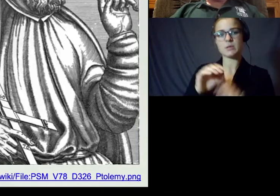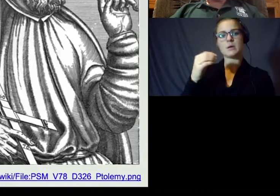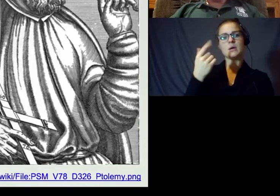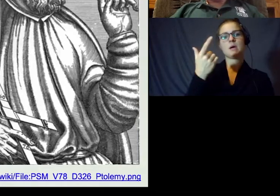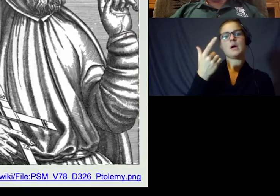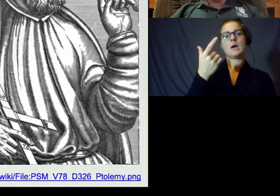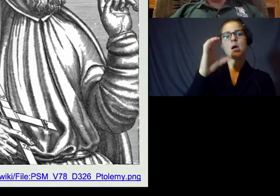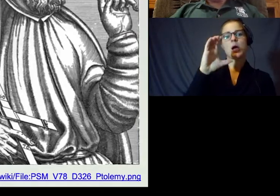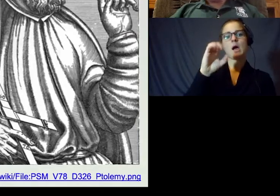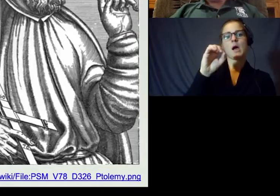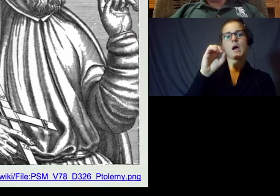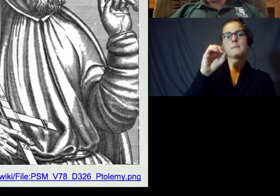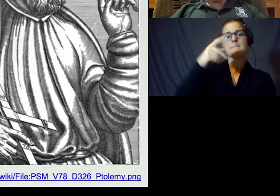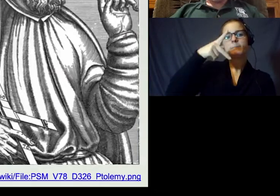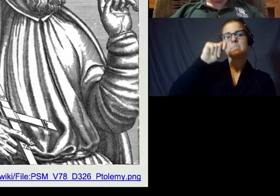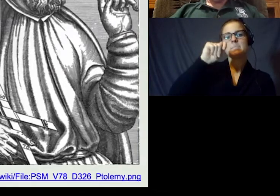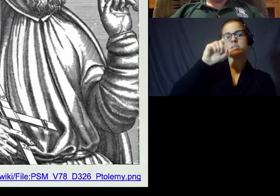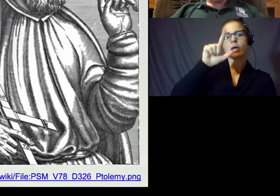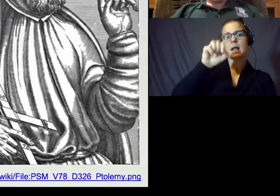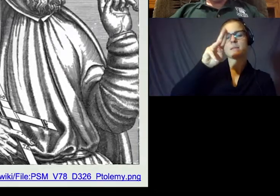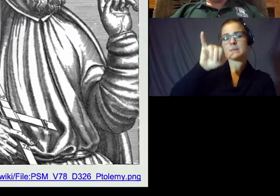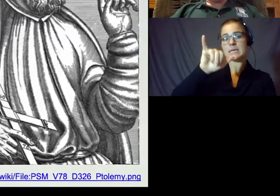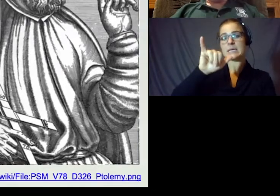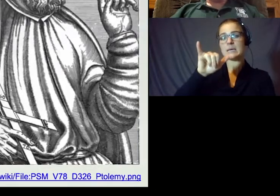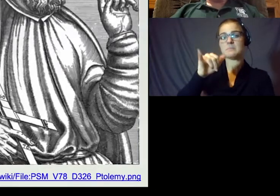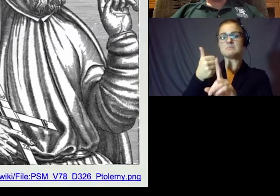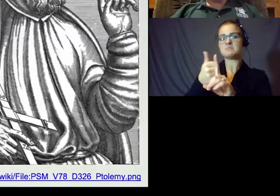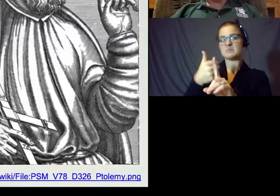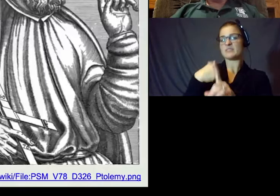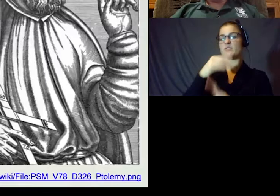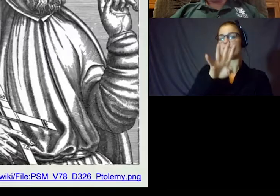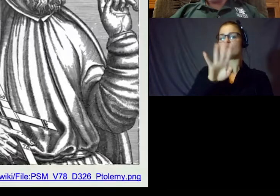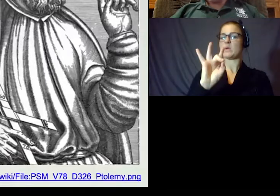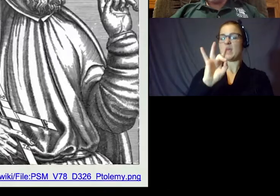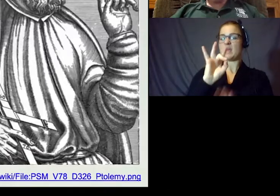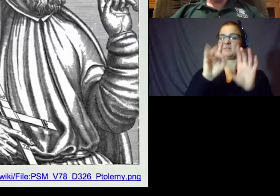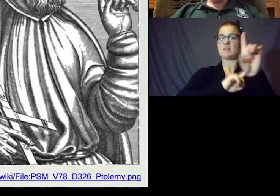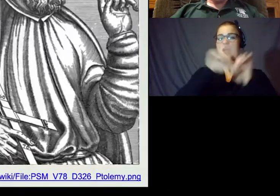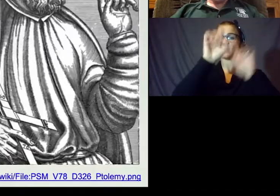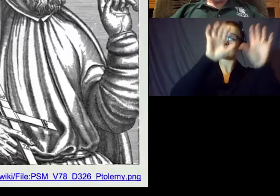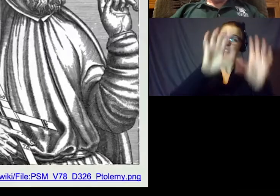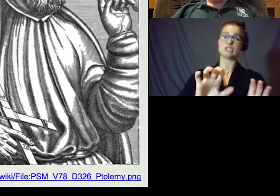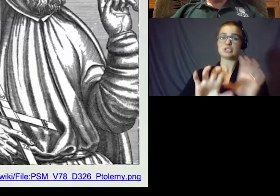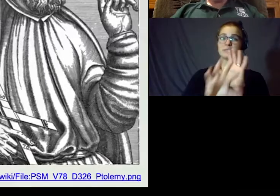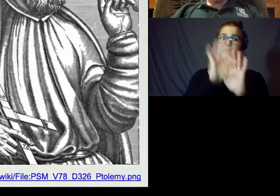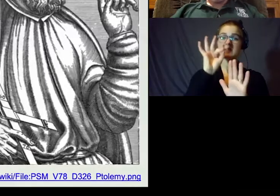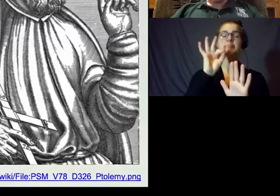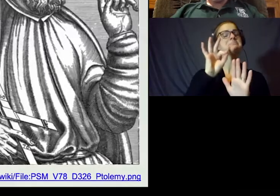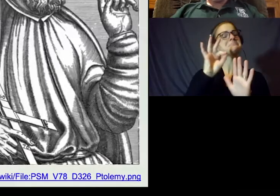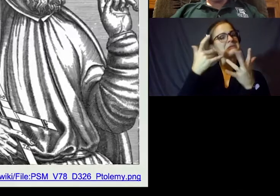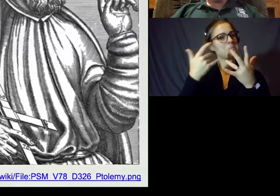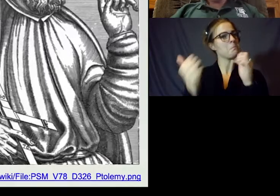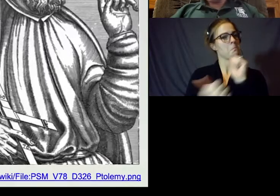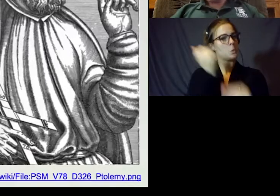had 48 constellations in his Almagest. Almost all are still in use today. Modern